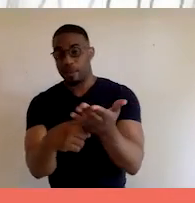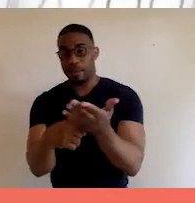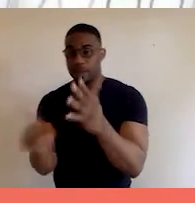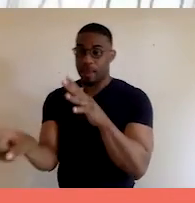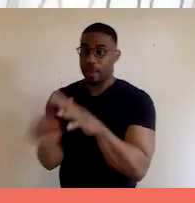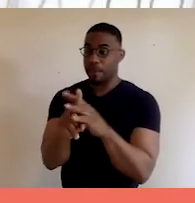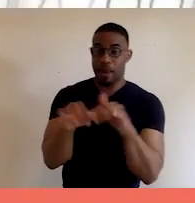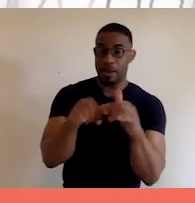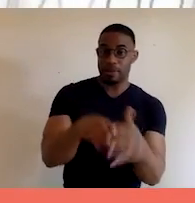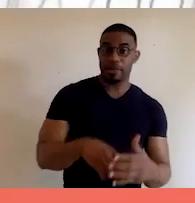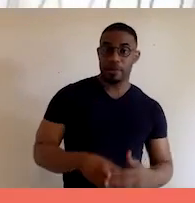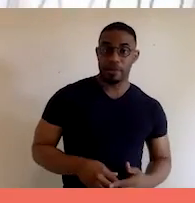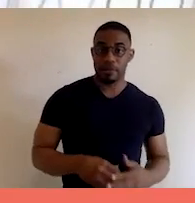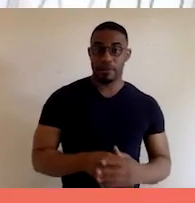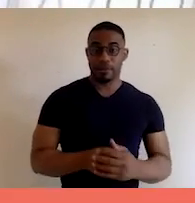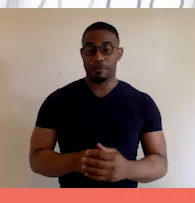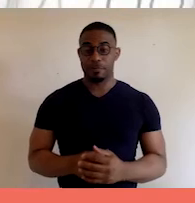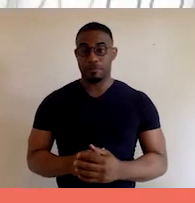come out of it.